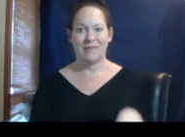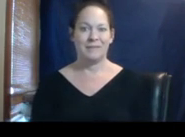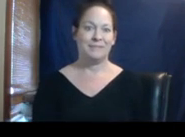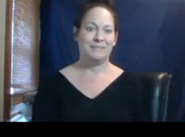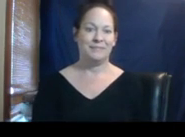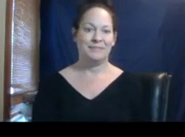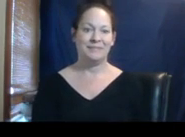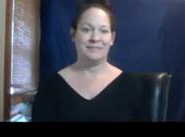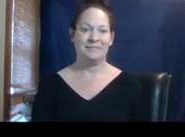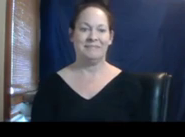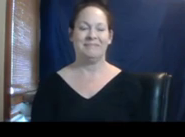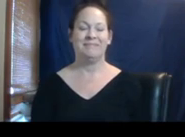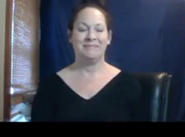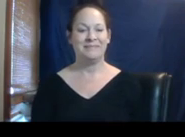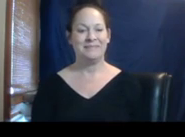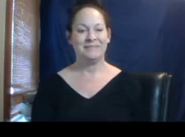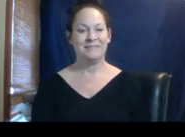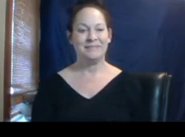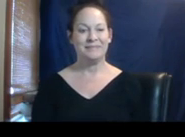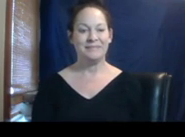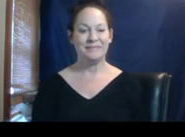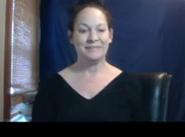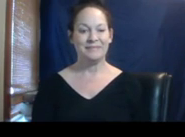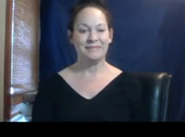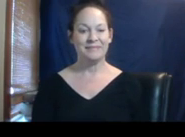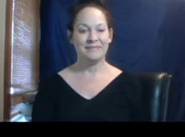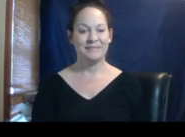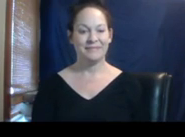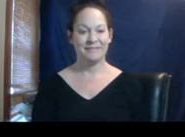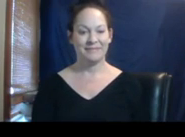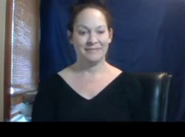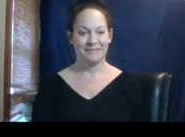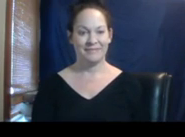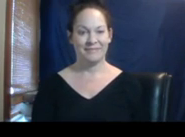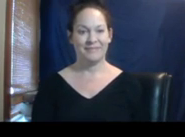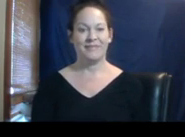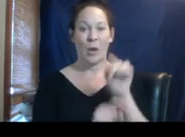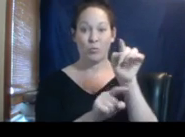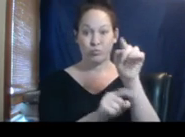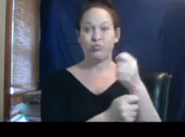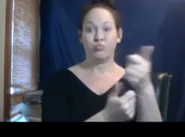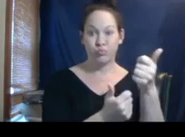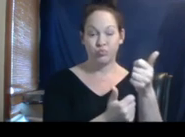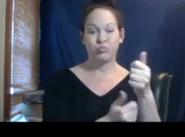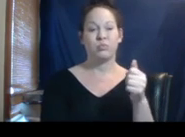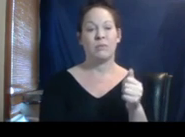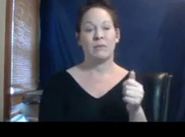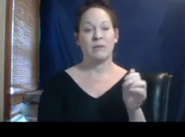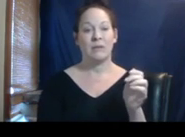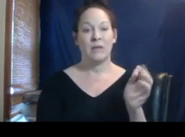If I did my job right completely, the first term should cancel.